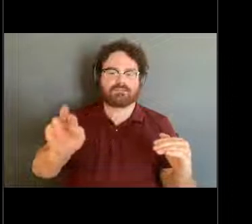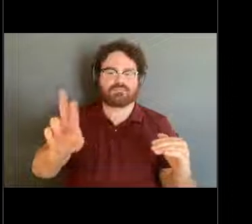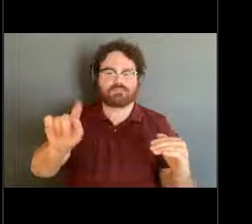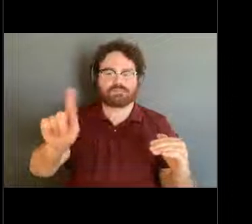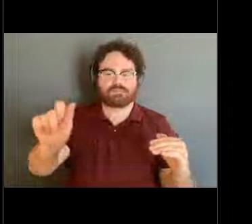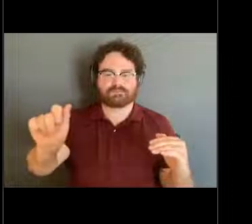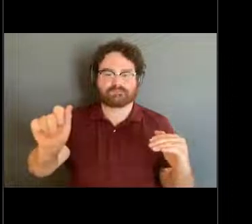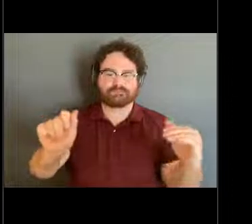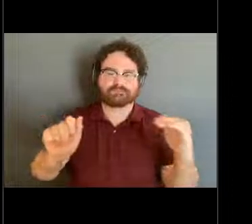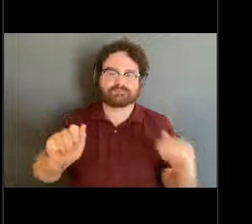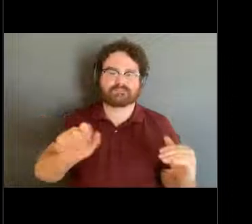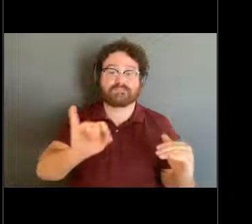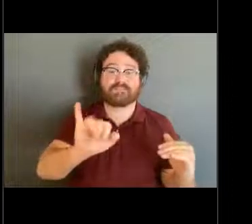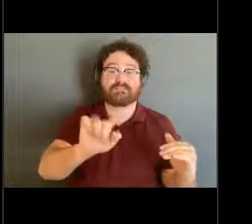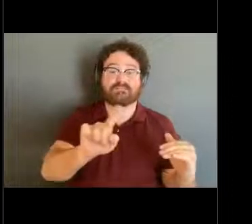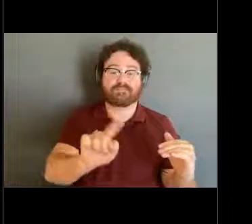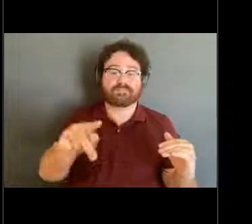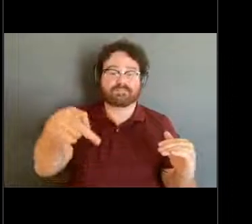Fiz Perez,